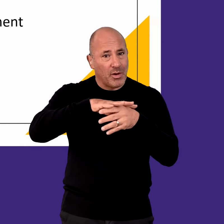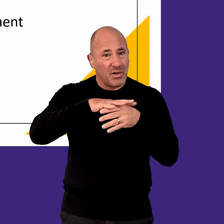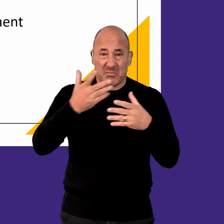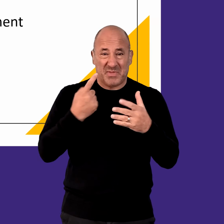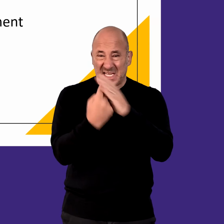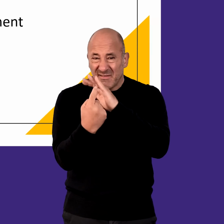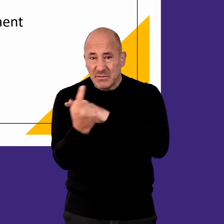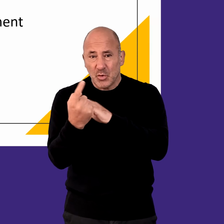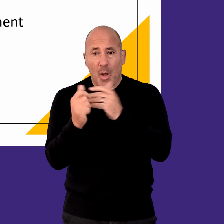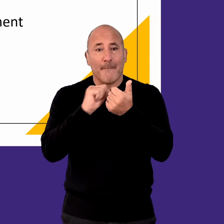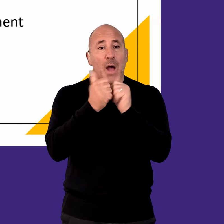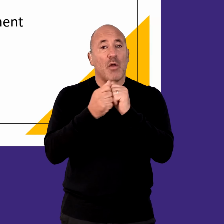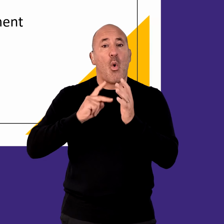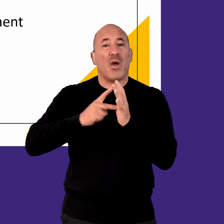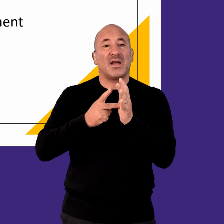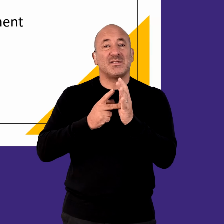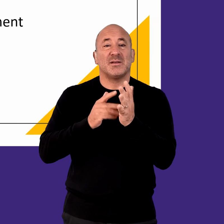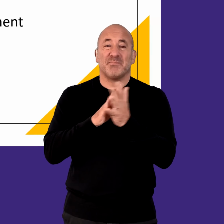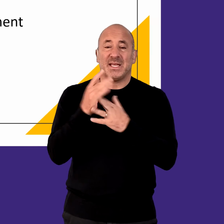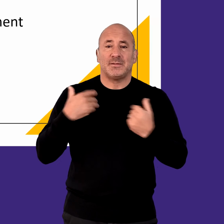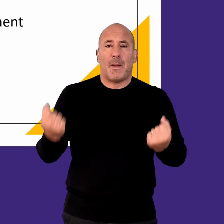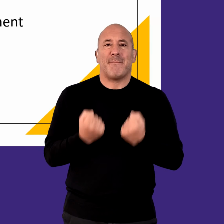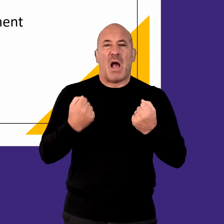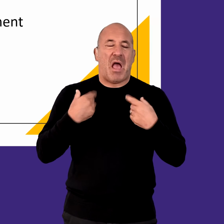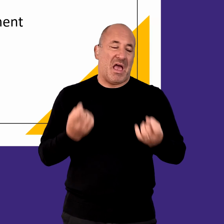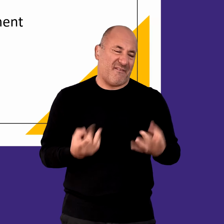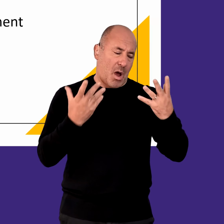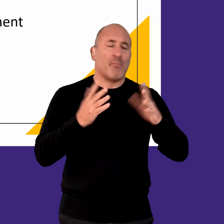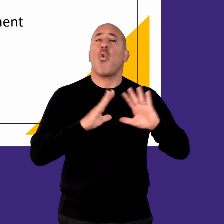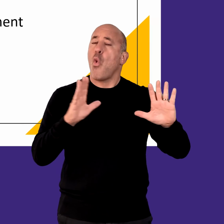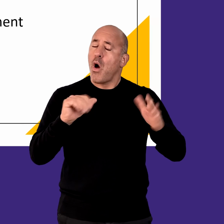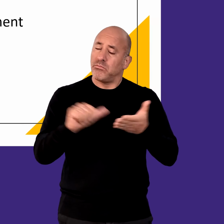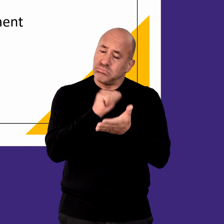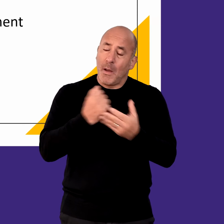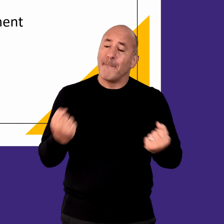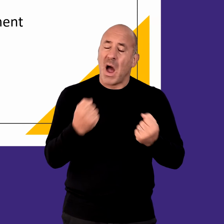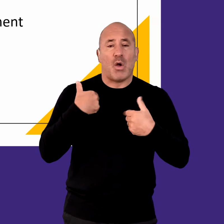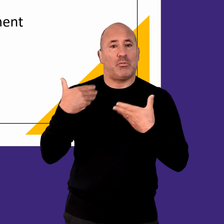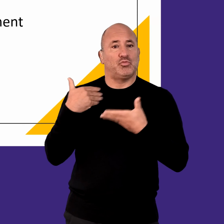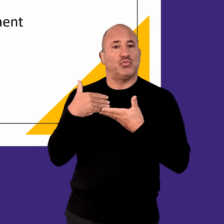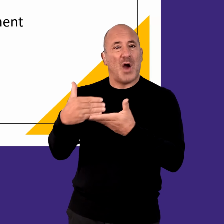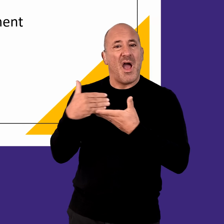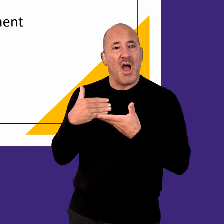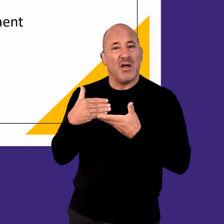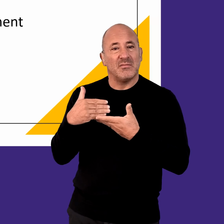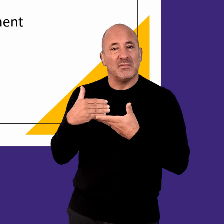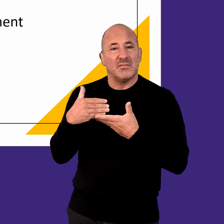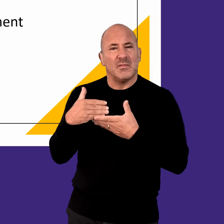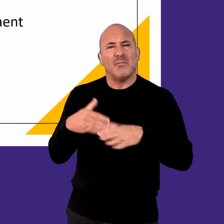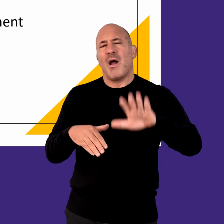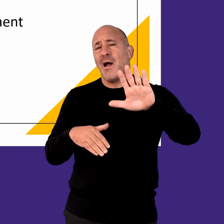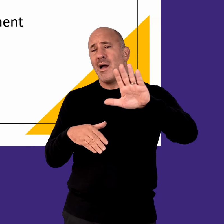that's individuals or partner organisations. And that means giving up or sharing the power.